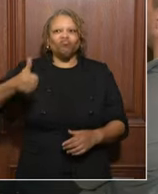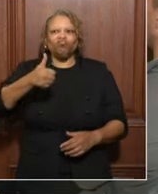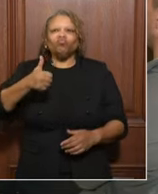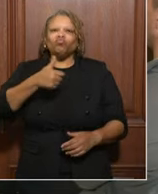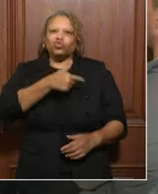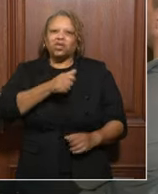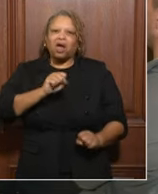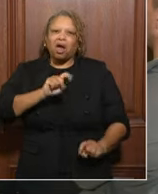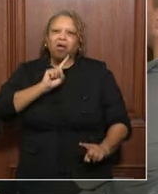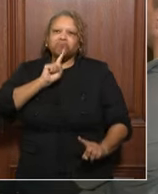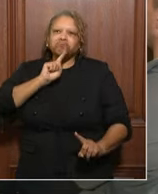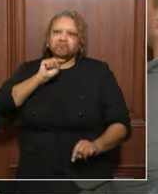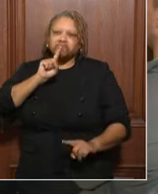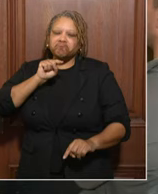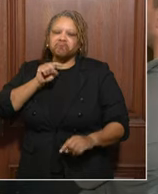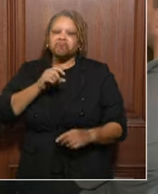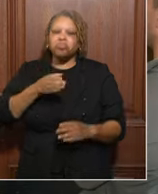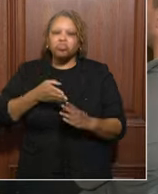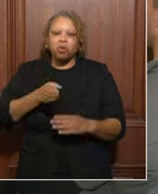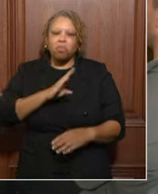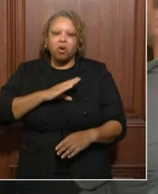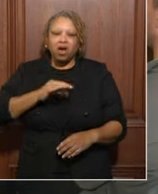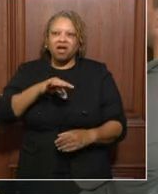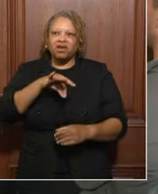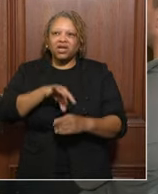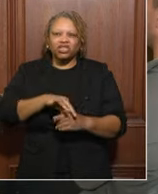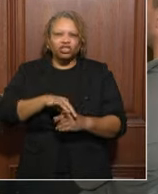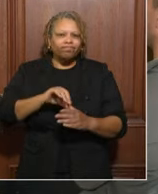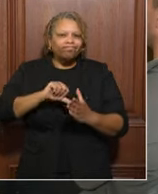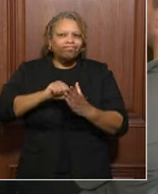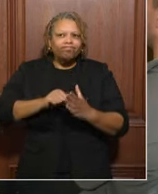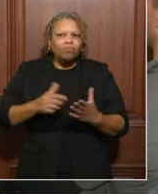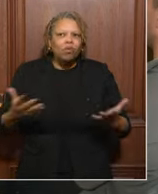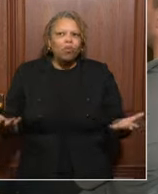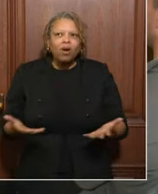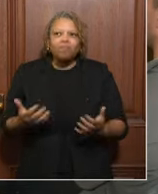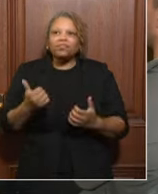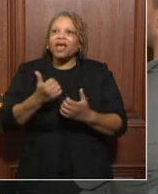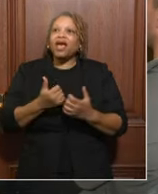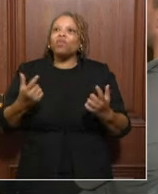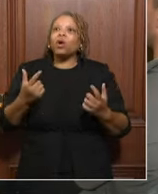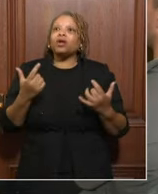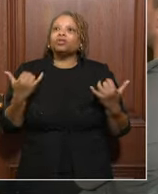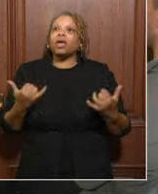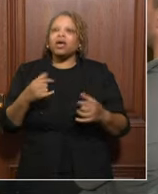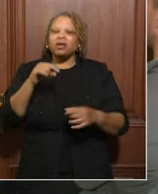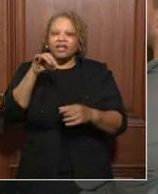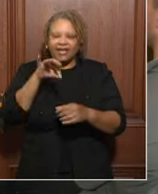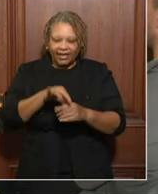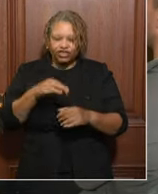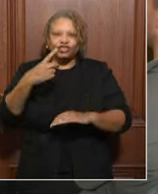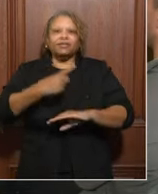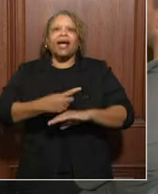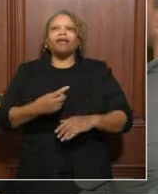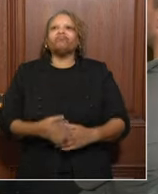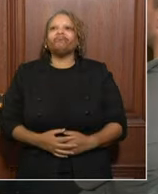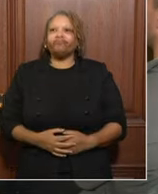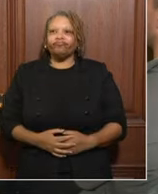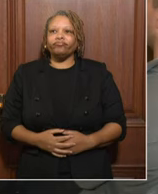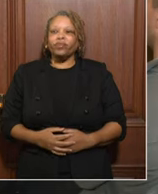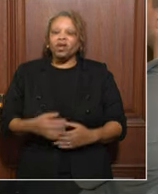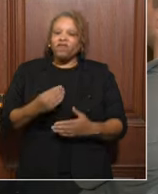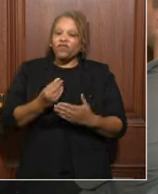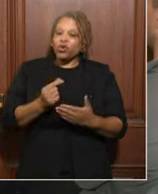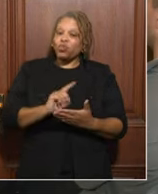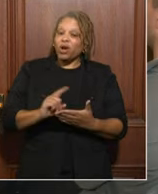Washington, D.C., today is Election Day. The last day to vote is November 5th. A couple of weeks ago, the Board of Elections sent